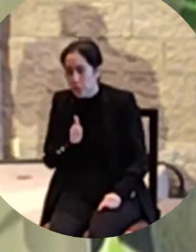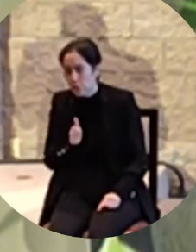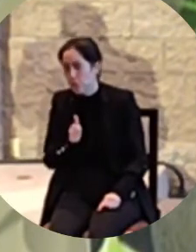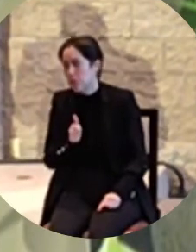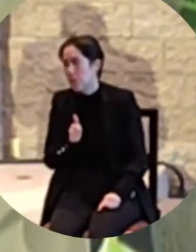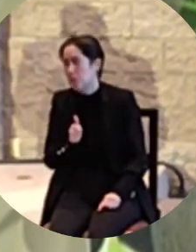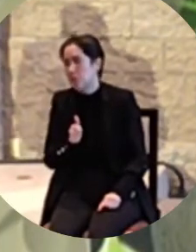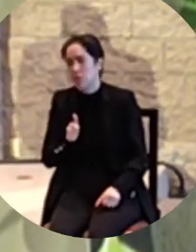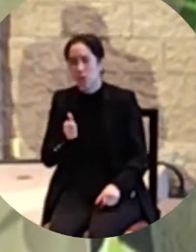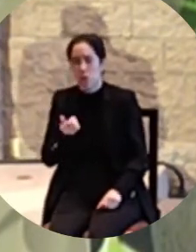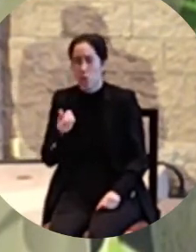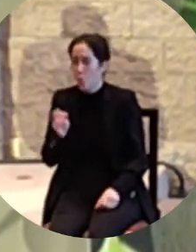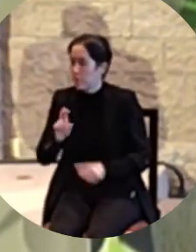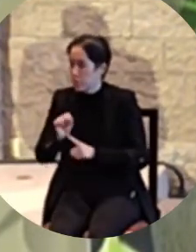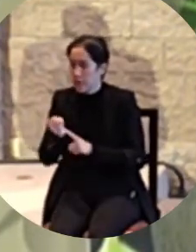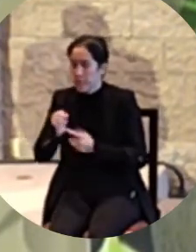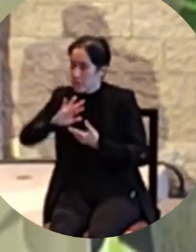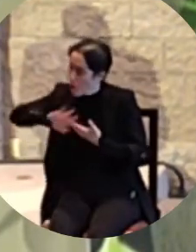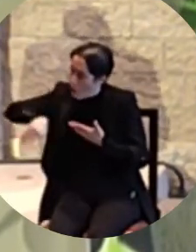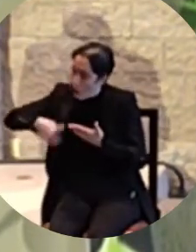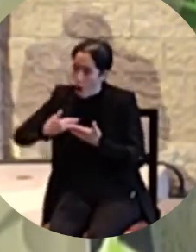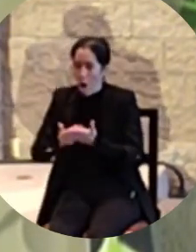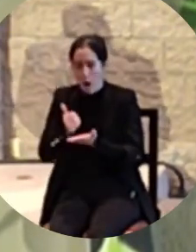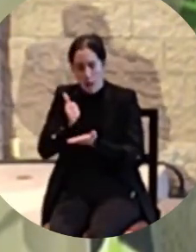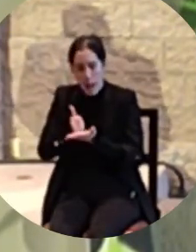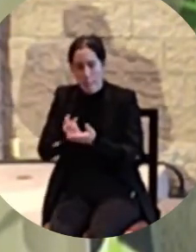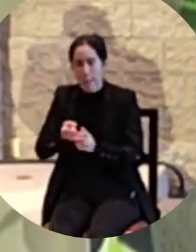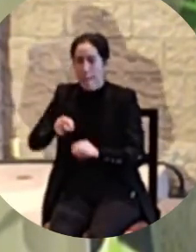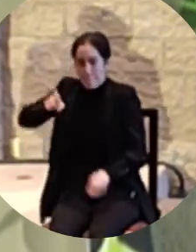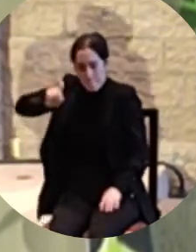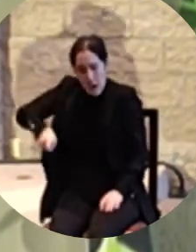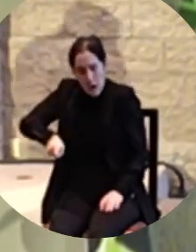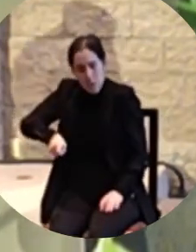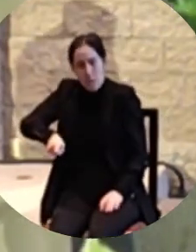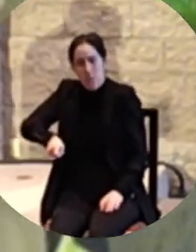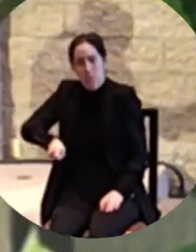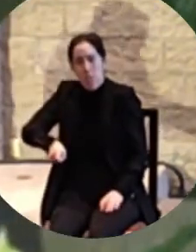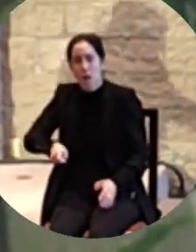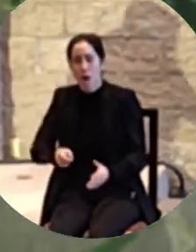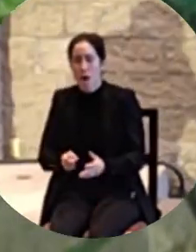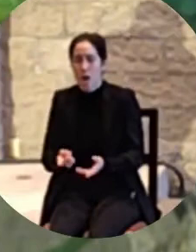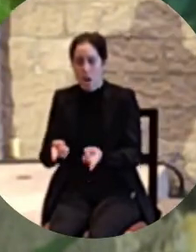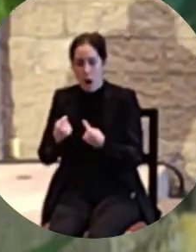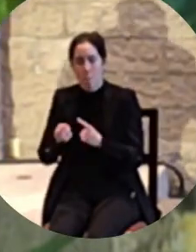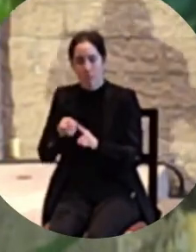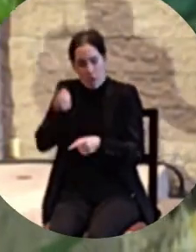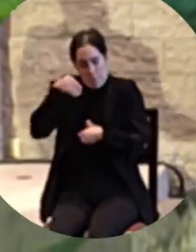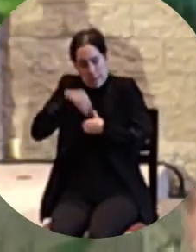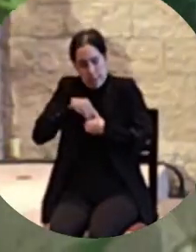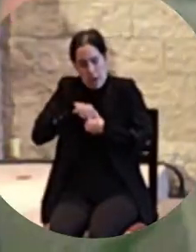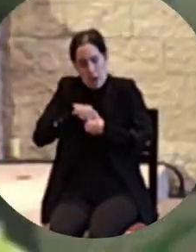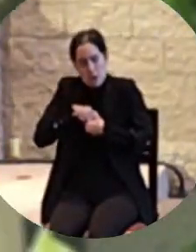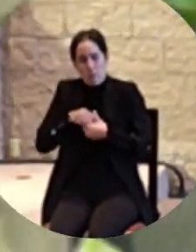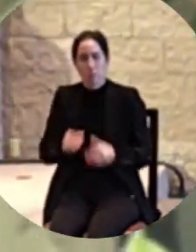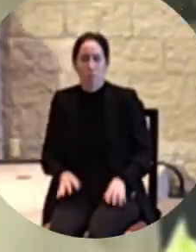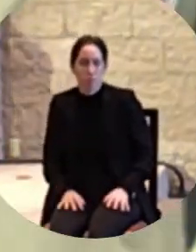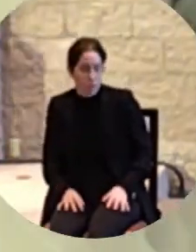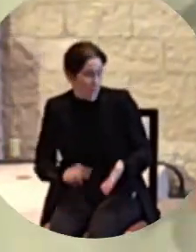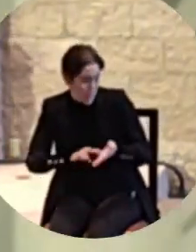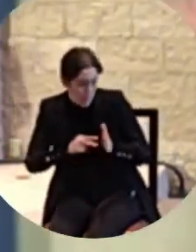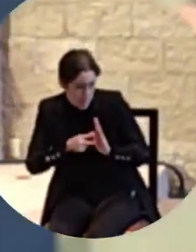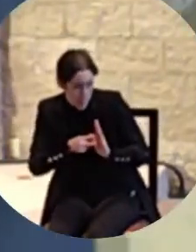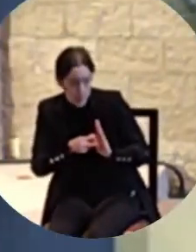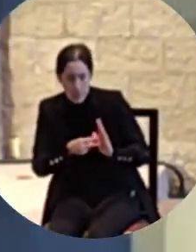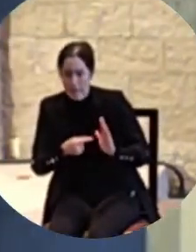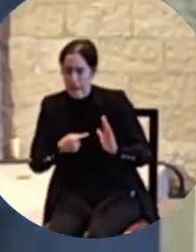come from within. So I knew that I had to go within. I knew that I had to sit